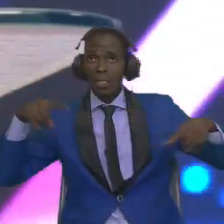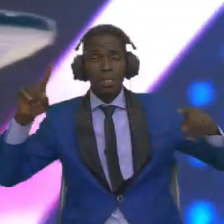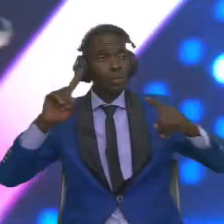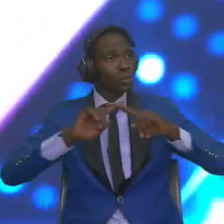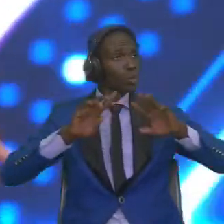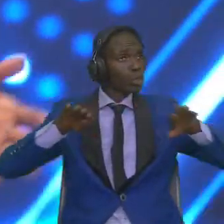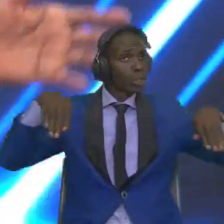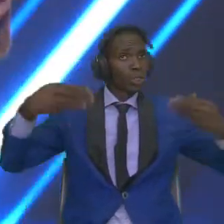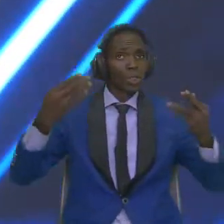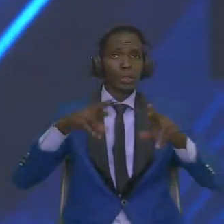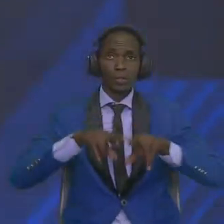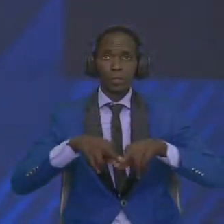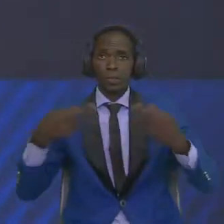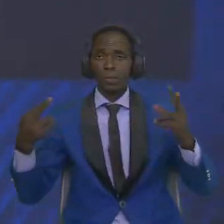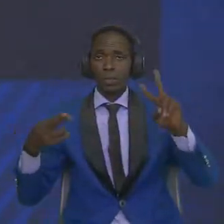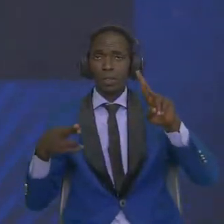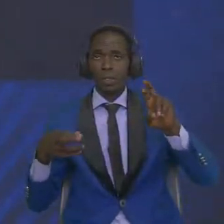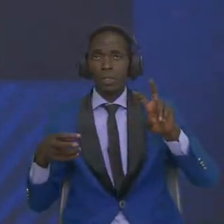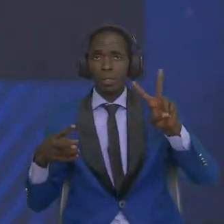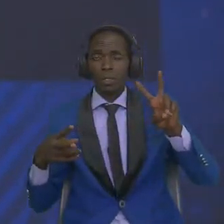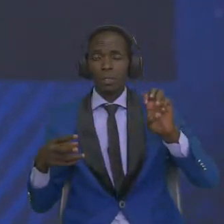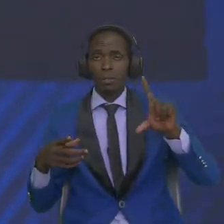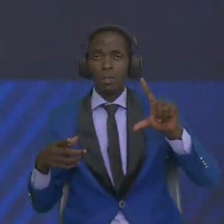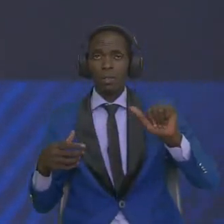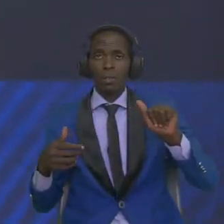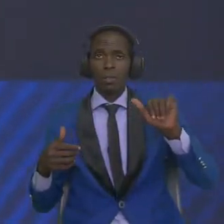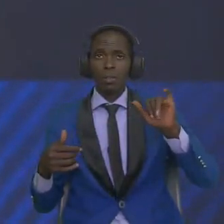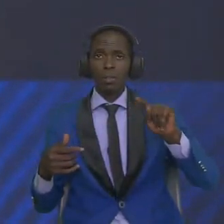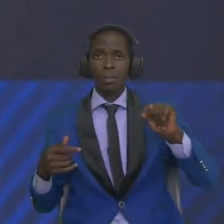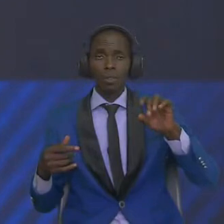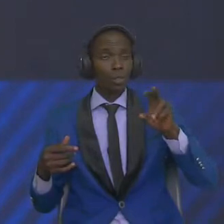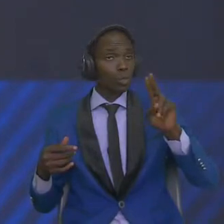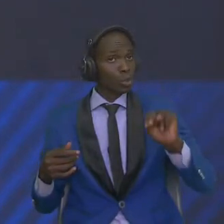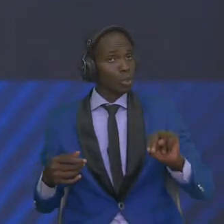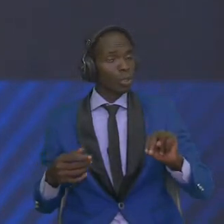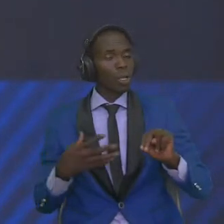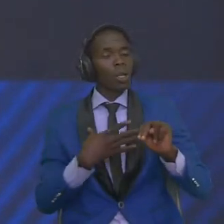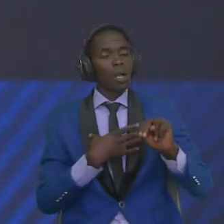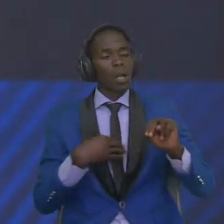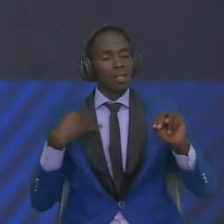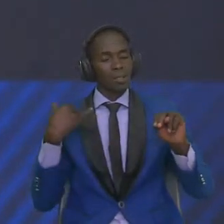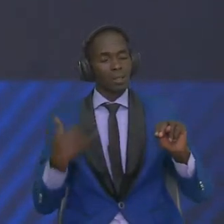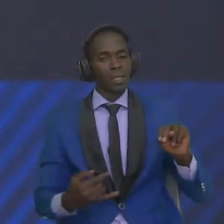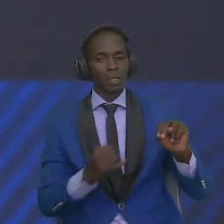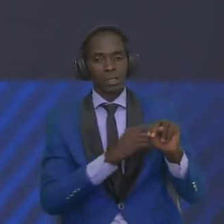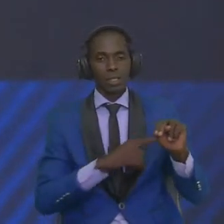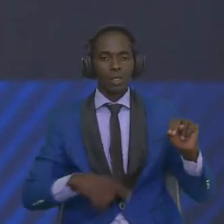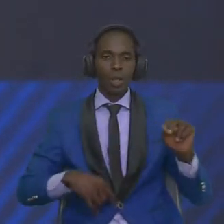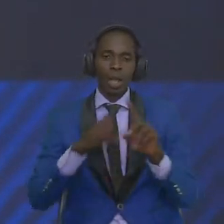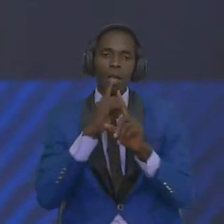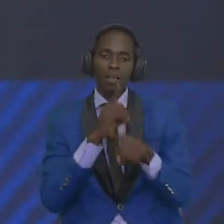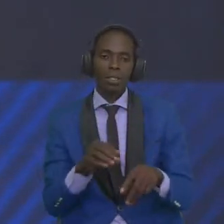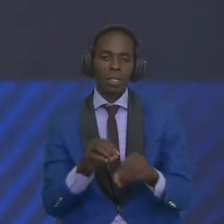the revelation. And the thing continued. And now the Lord said in